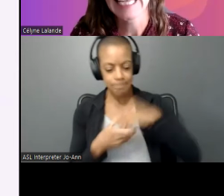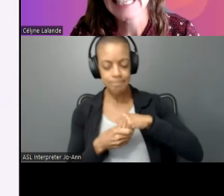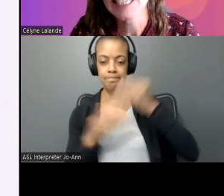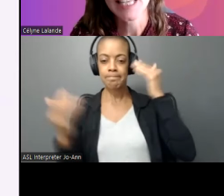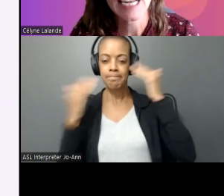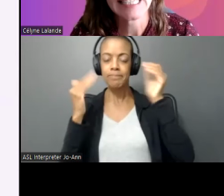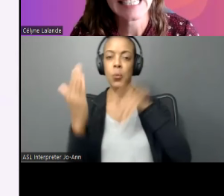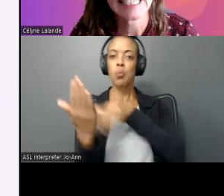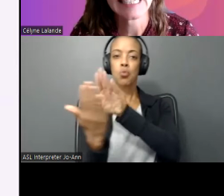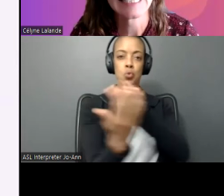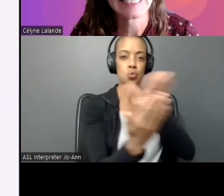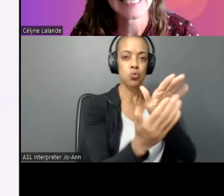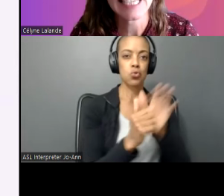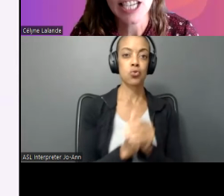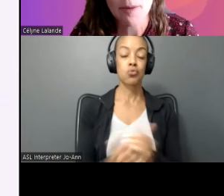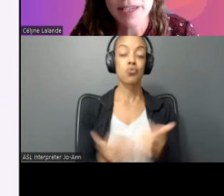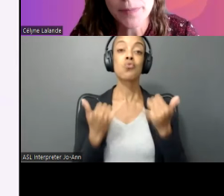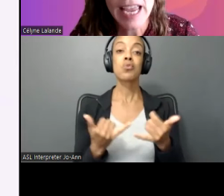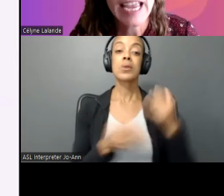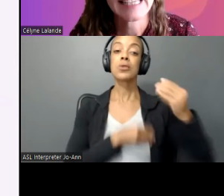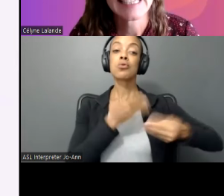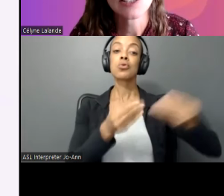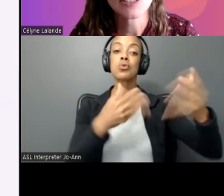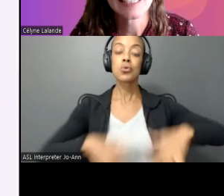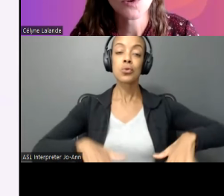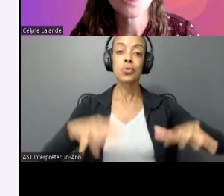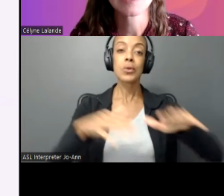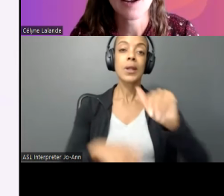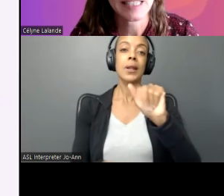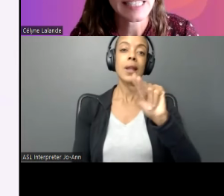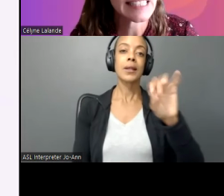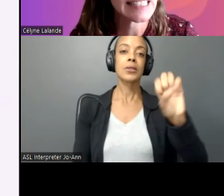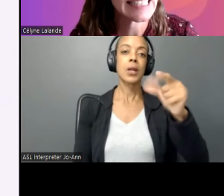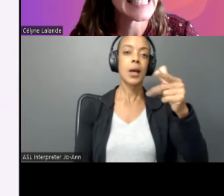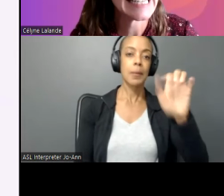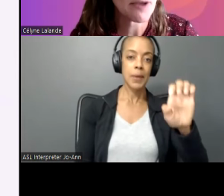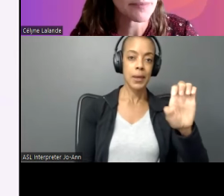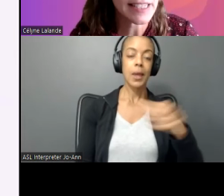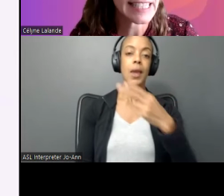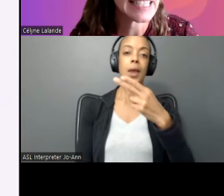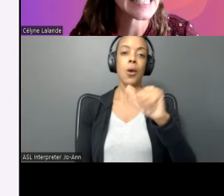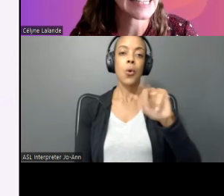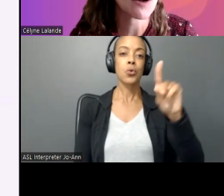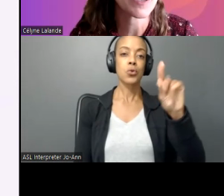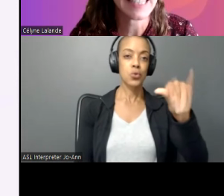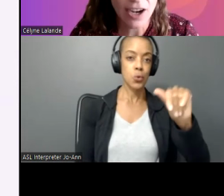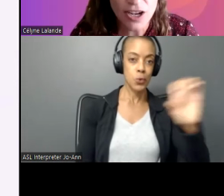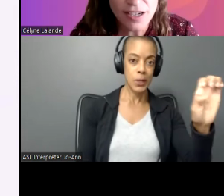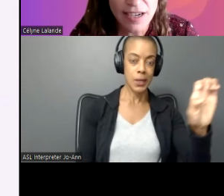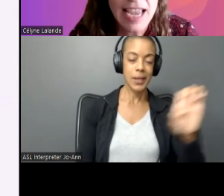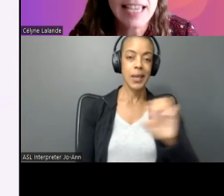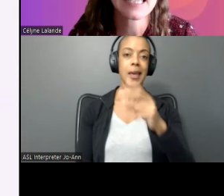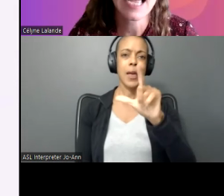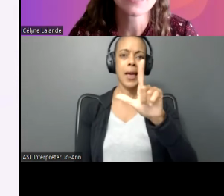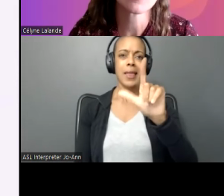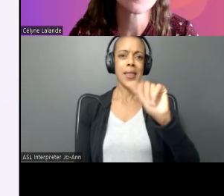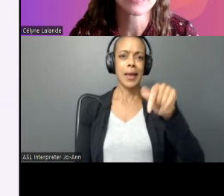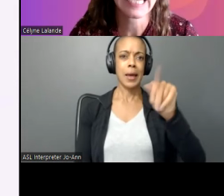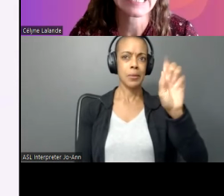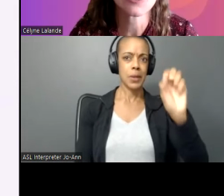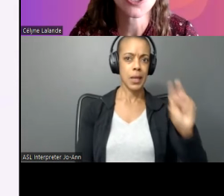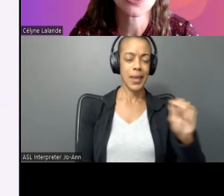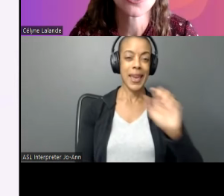am currently on the traditional lands of the Anishinaabe, Haudenosaunee, the Lenape, and the